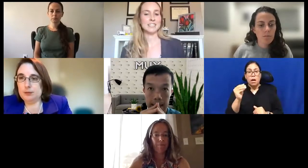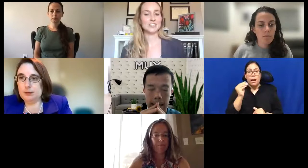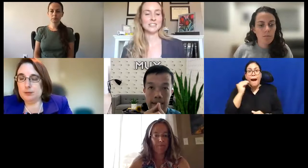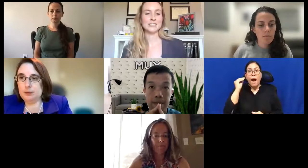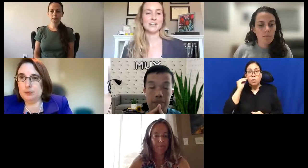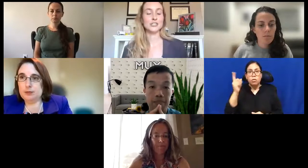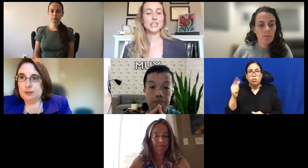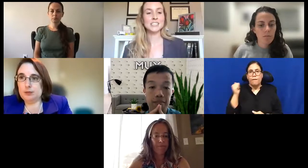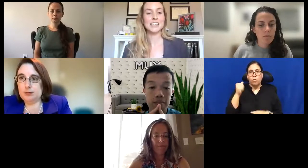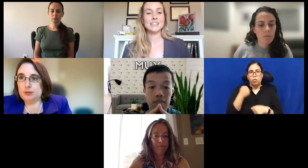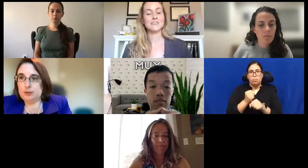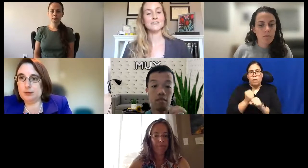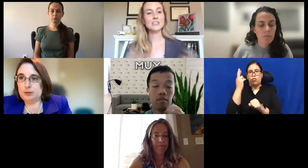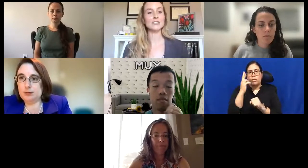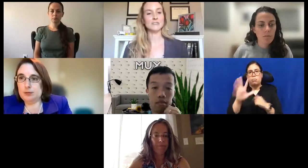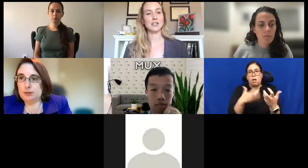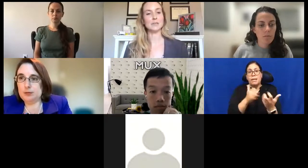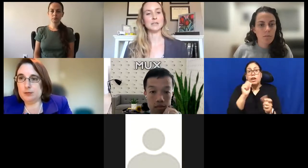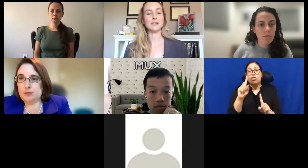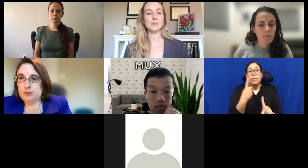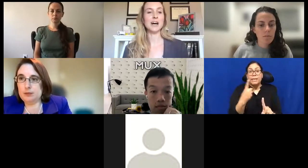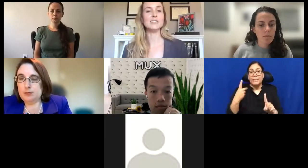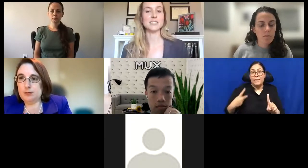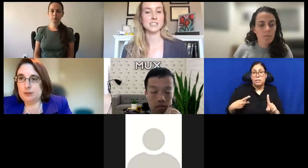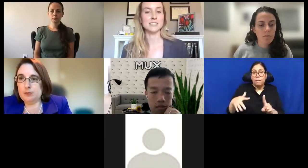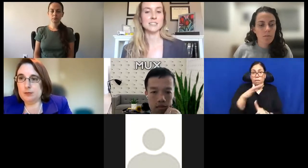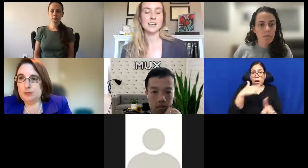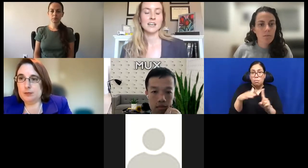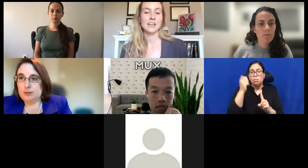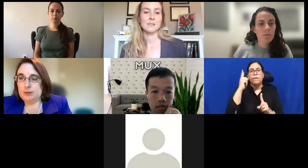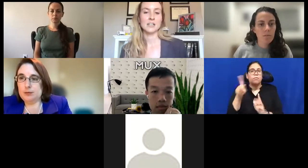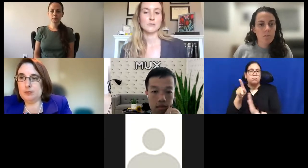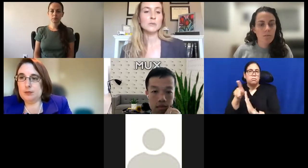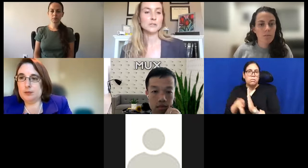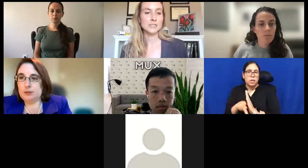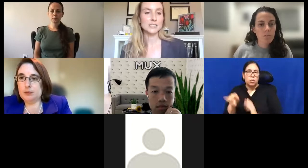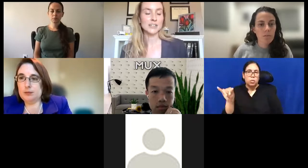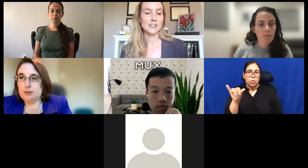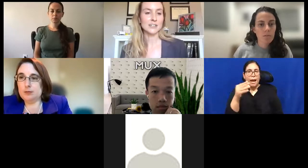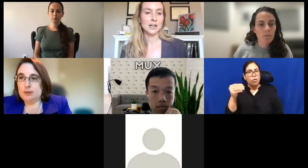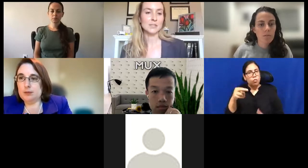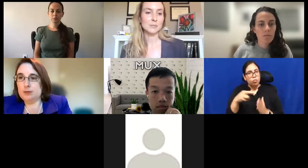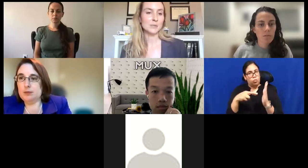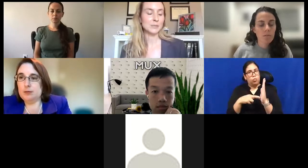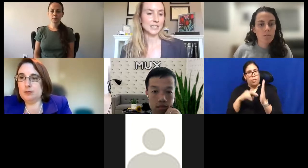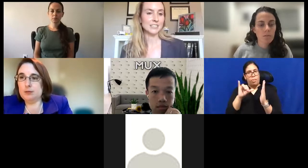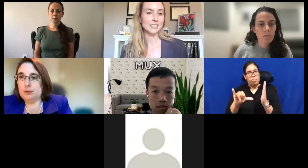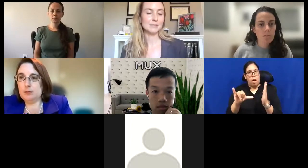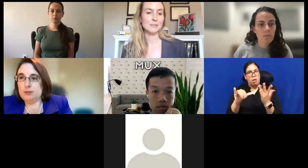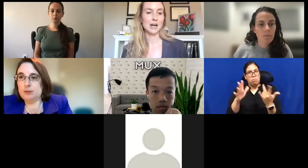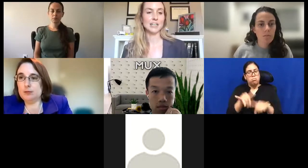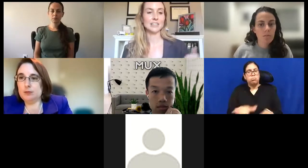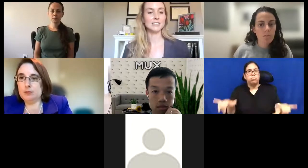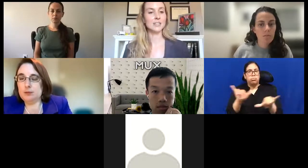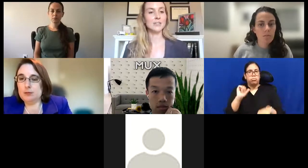reasonable accommodations, not just in the physical environment, but in policies and rules that are commonly put in